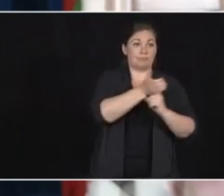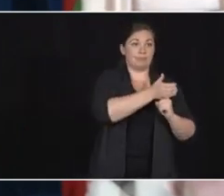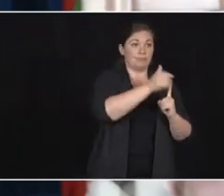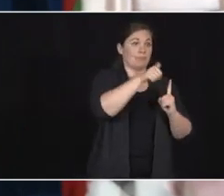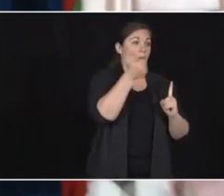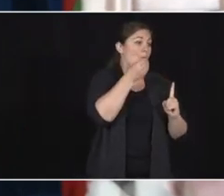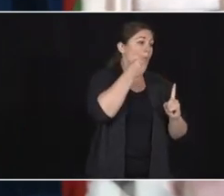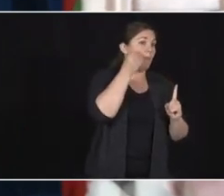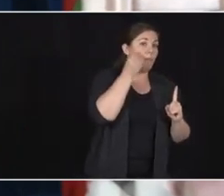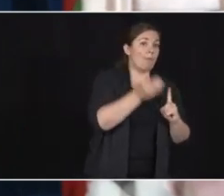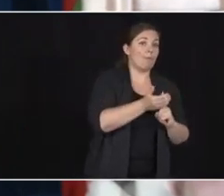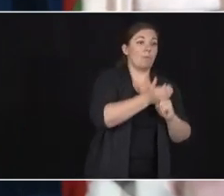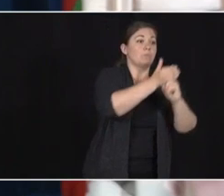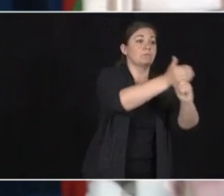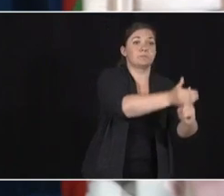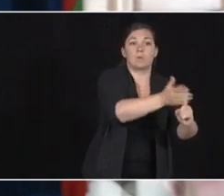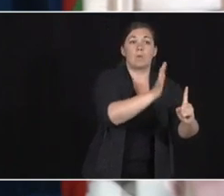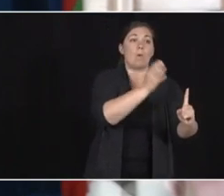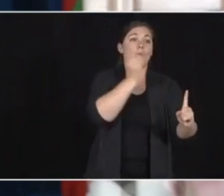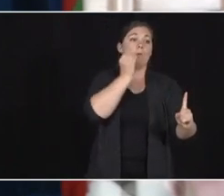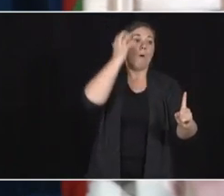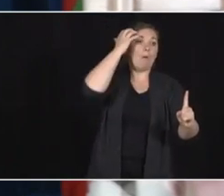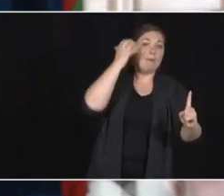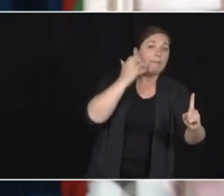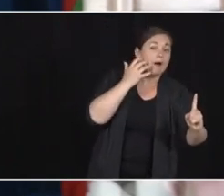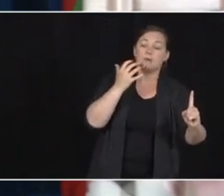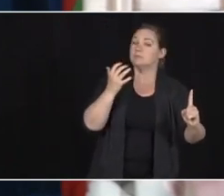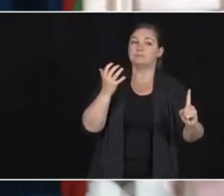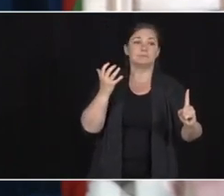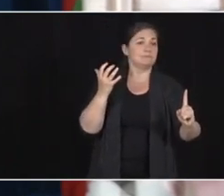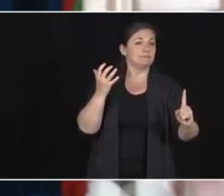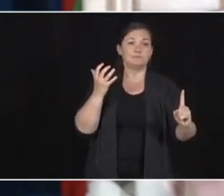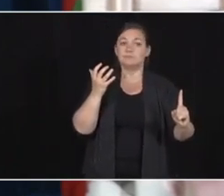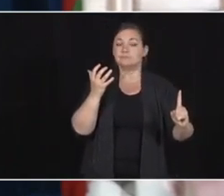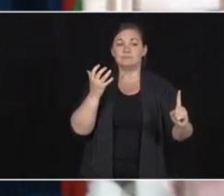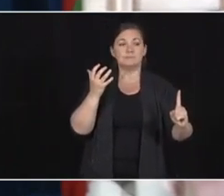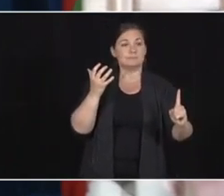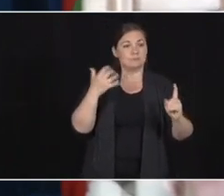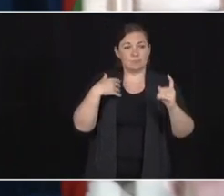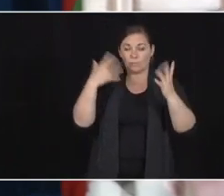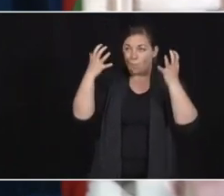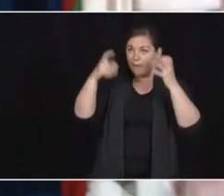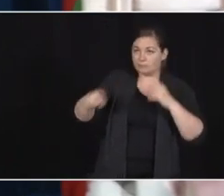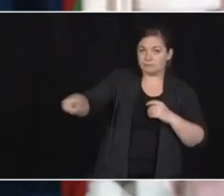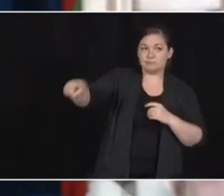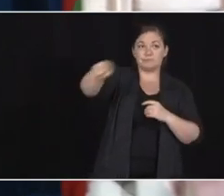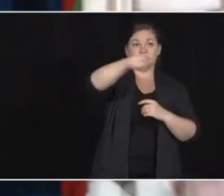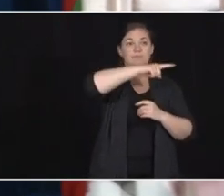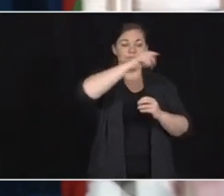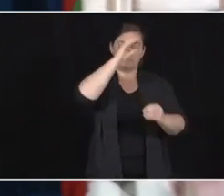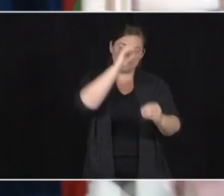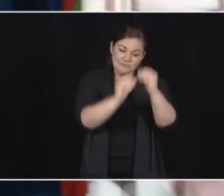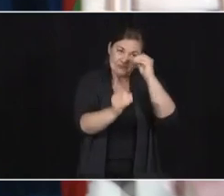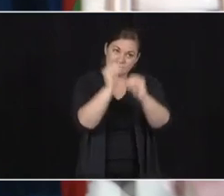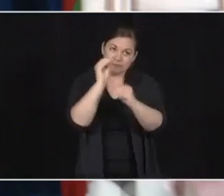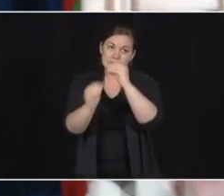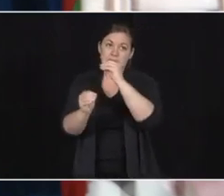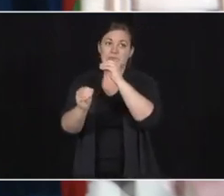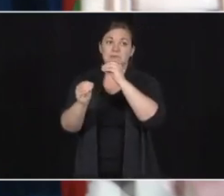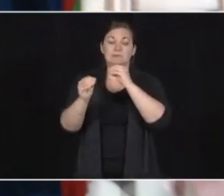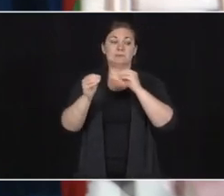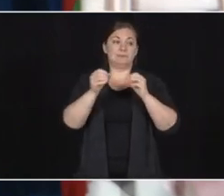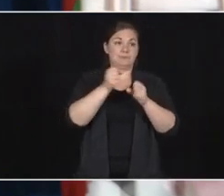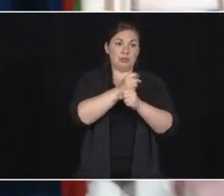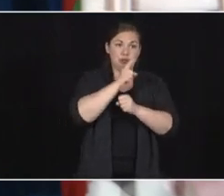in the hospital if we have to. But I really want them to have their corrective actions in place